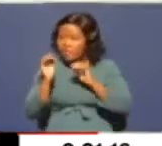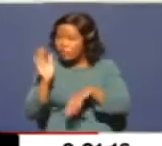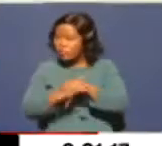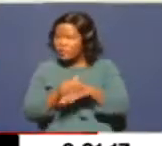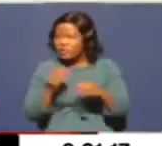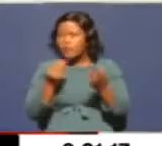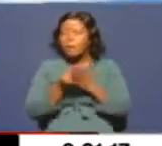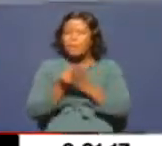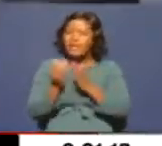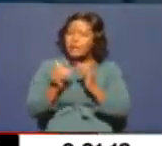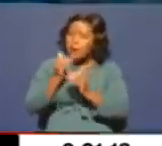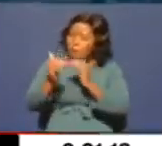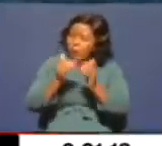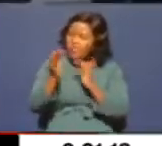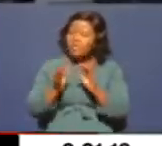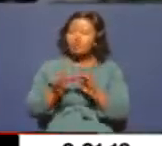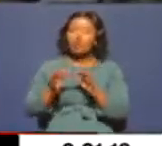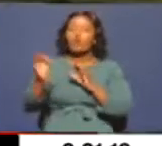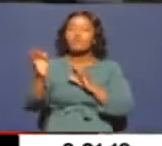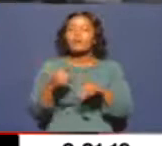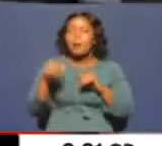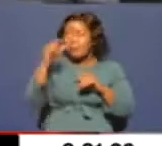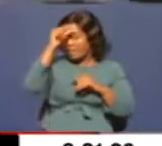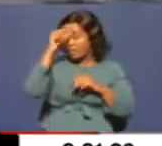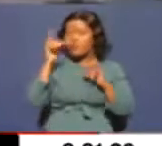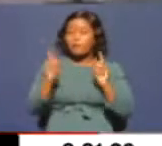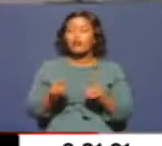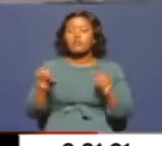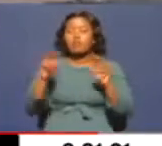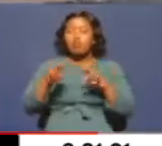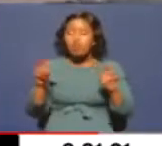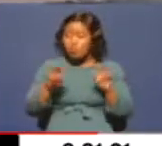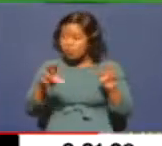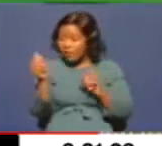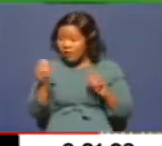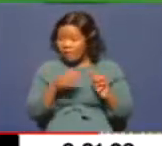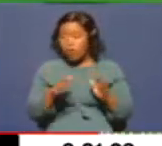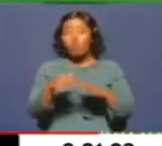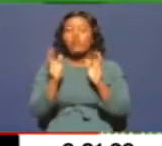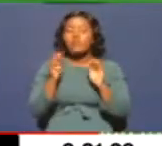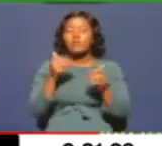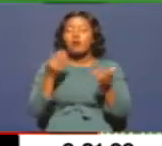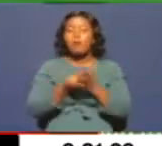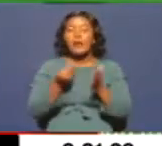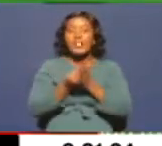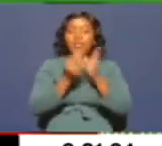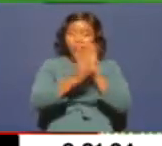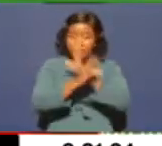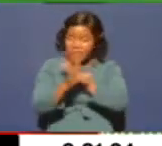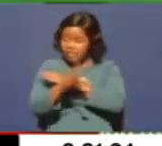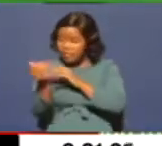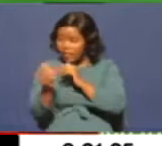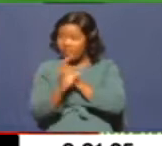the government needs to look into other avenues to recover funds stashed in offshore accounts. How do we help, and how is